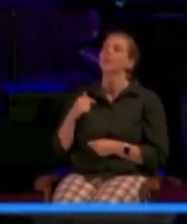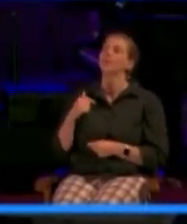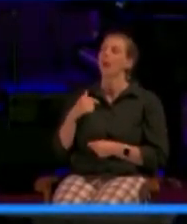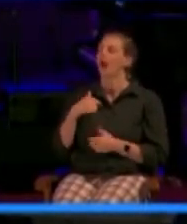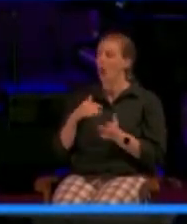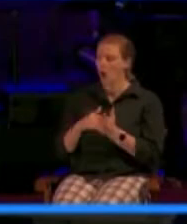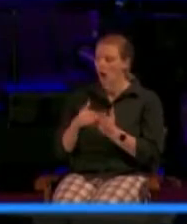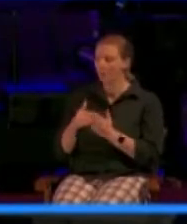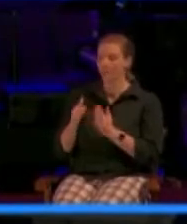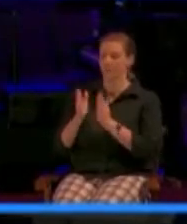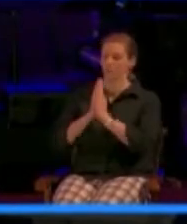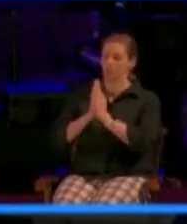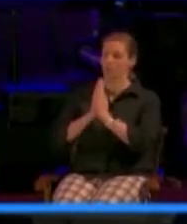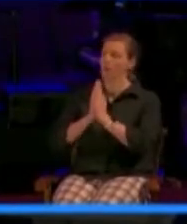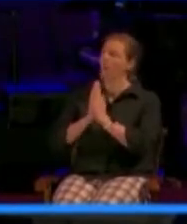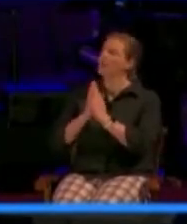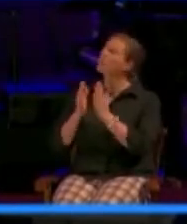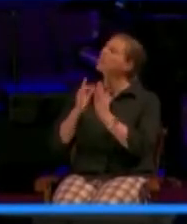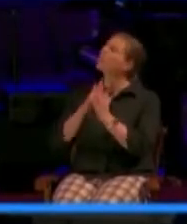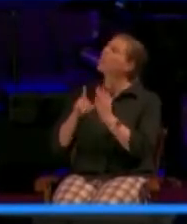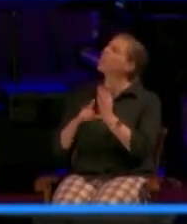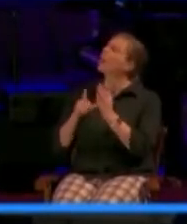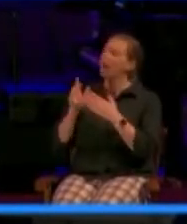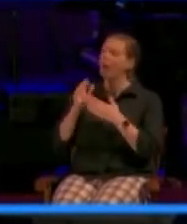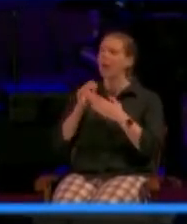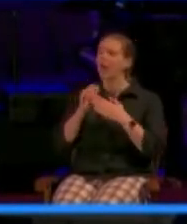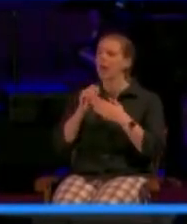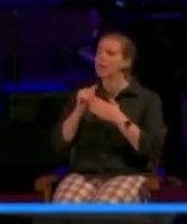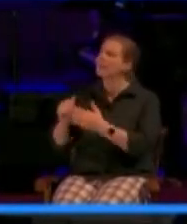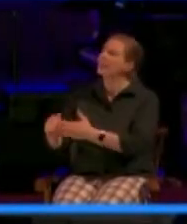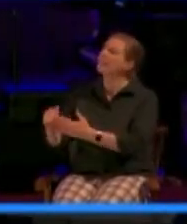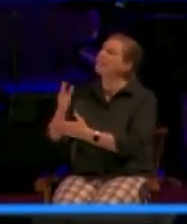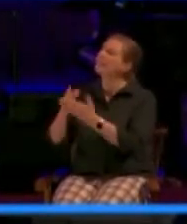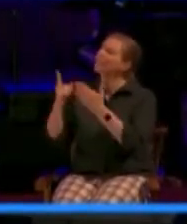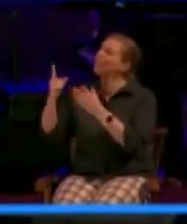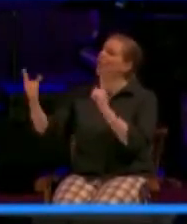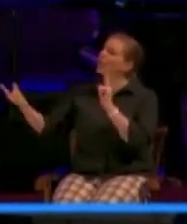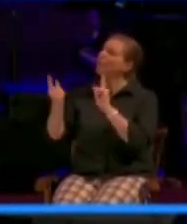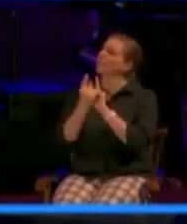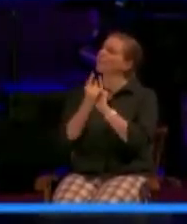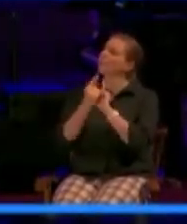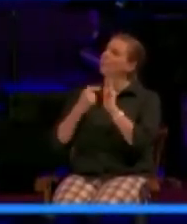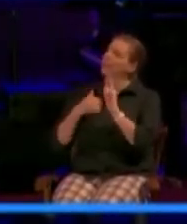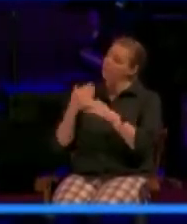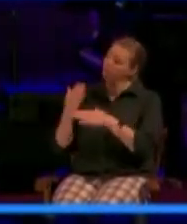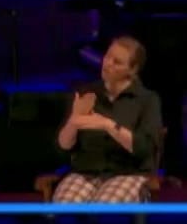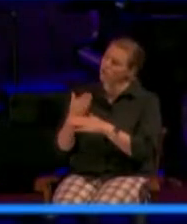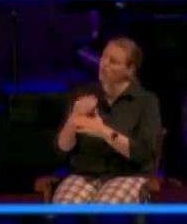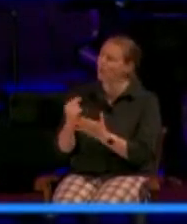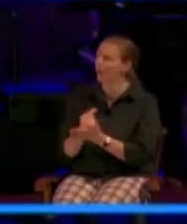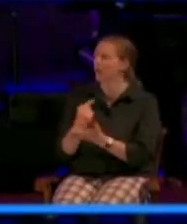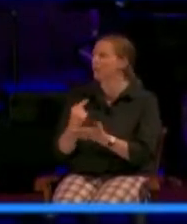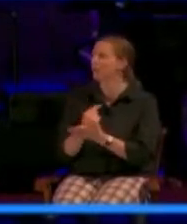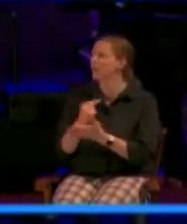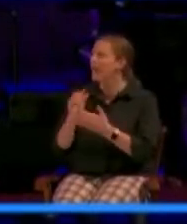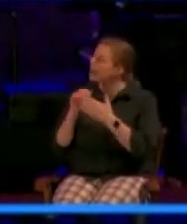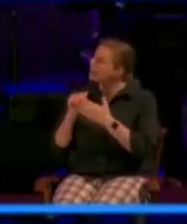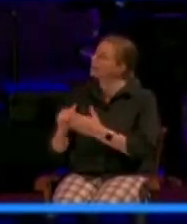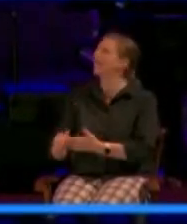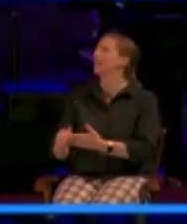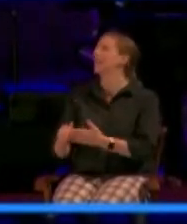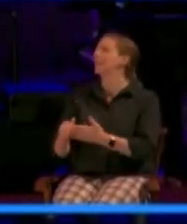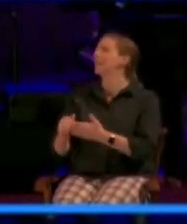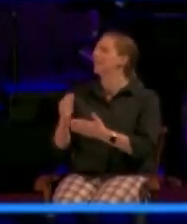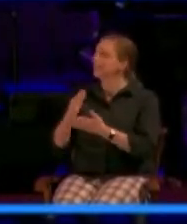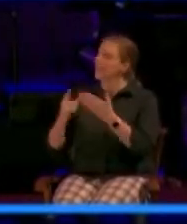I can share the gospel with. If there's somebody out there who wants to know how to be saved, would you just lead them to me? Would you just